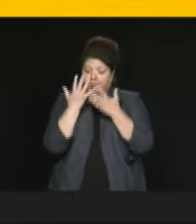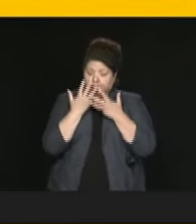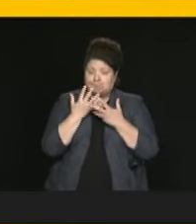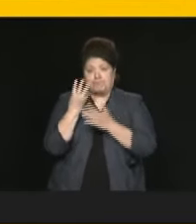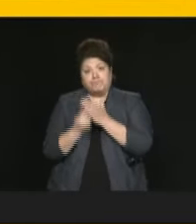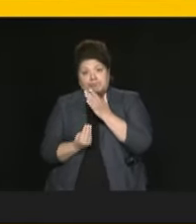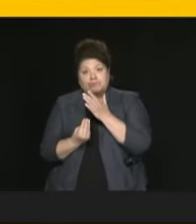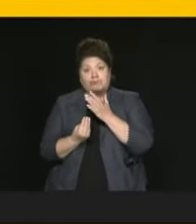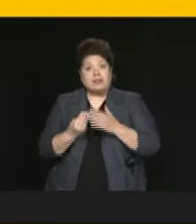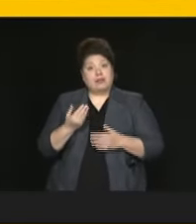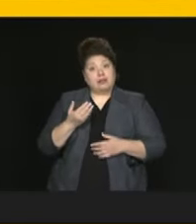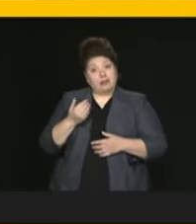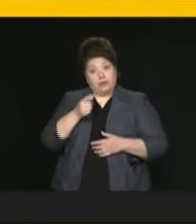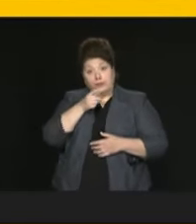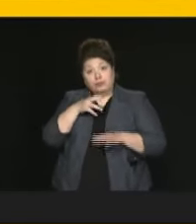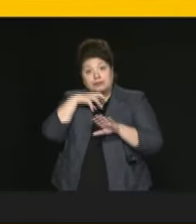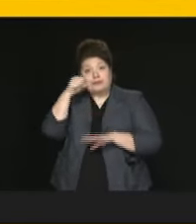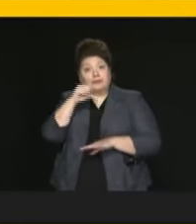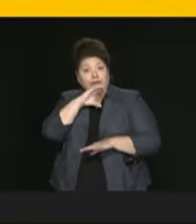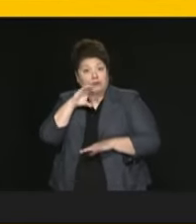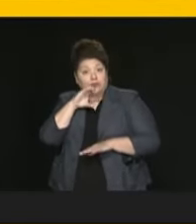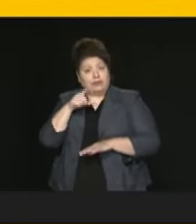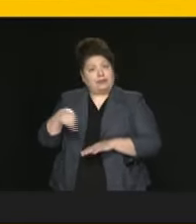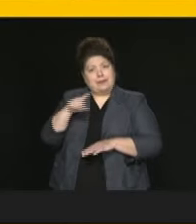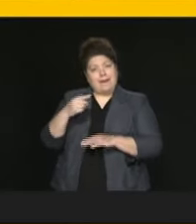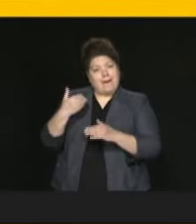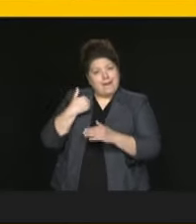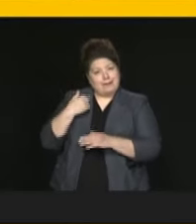of our history, culture, and wisdom.